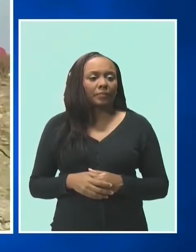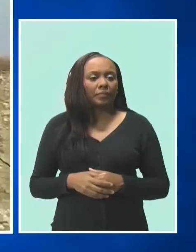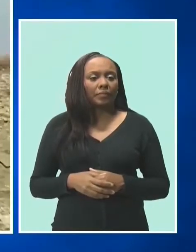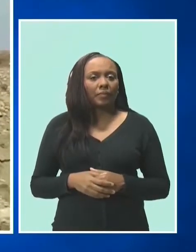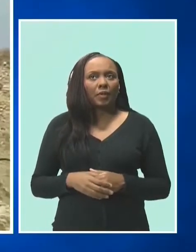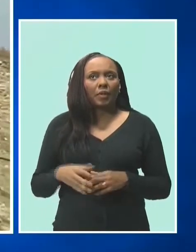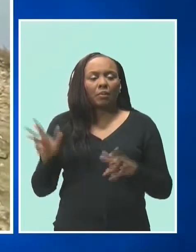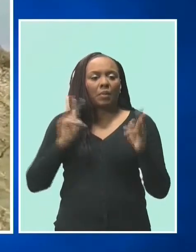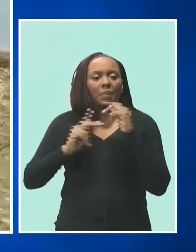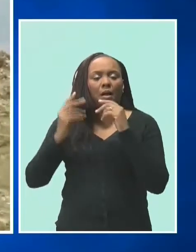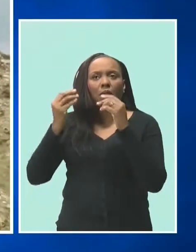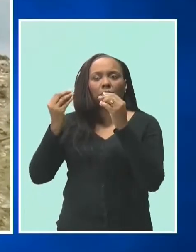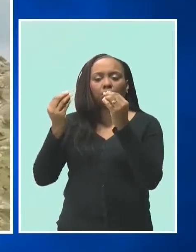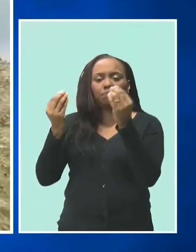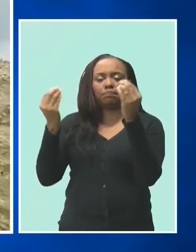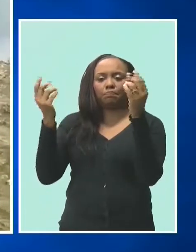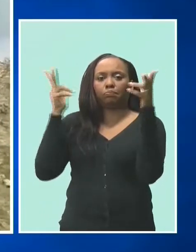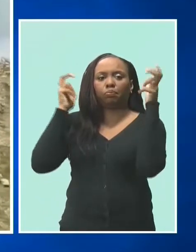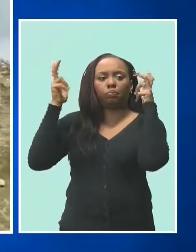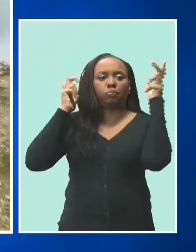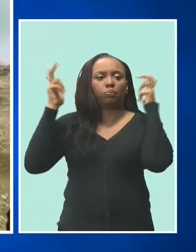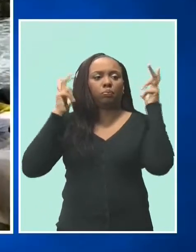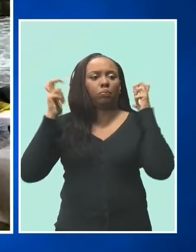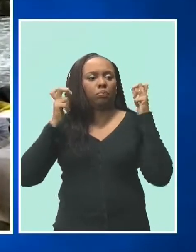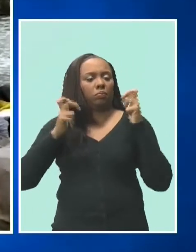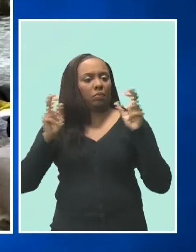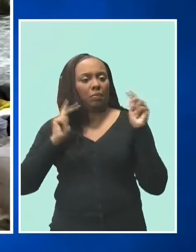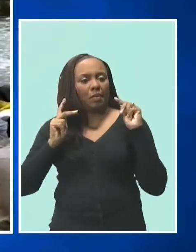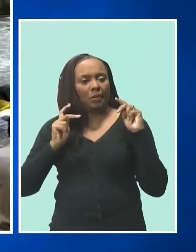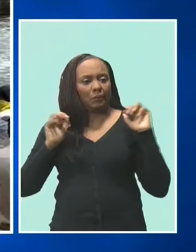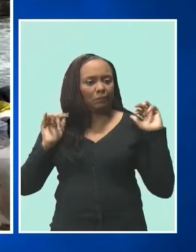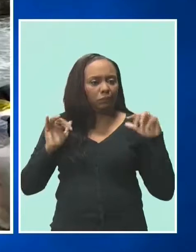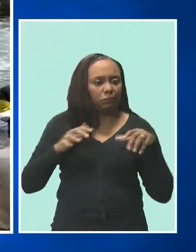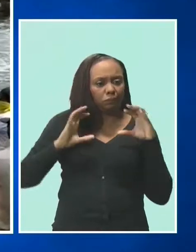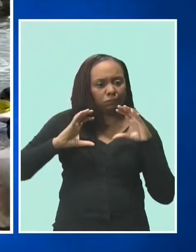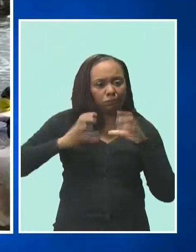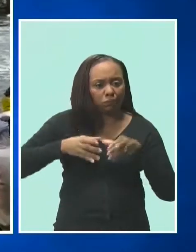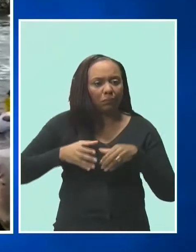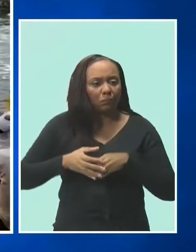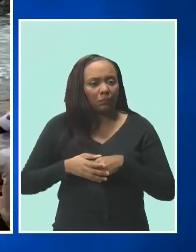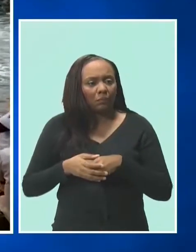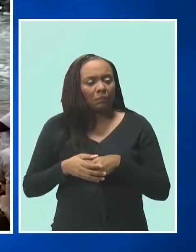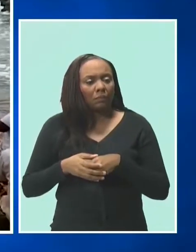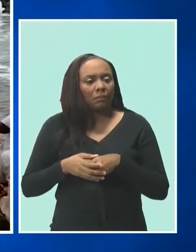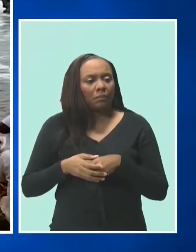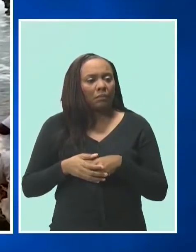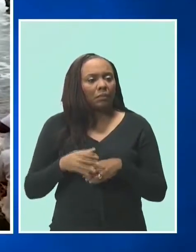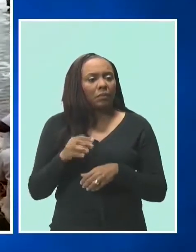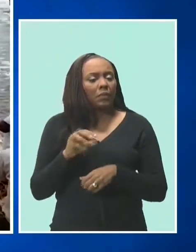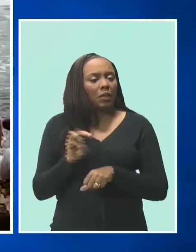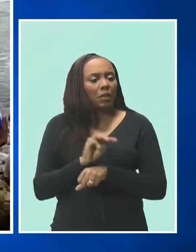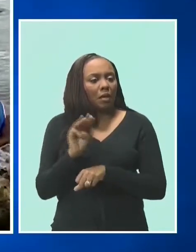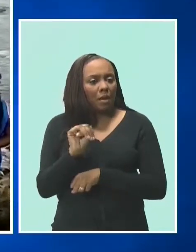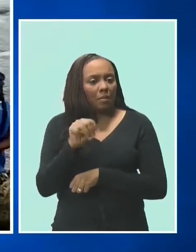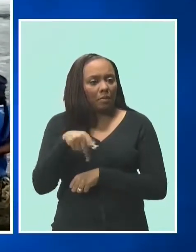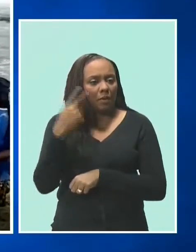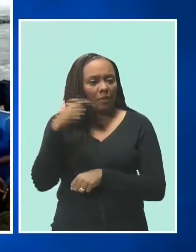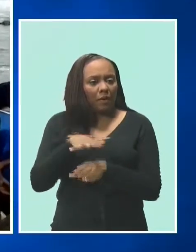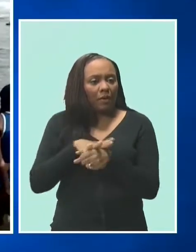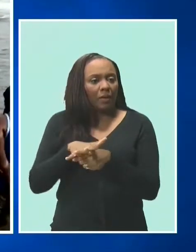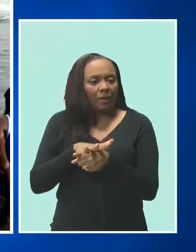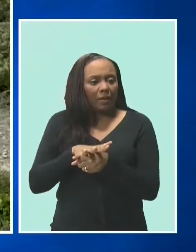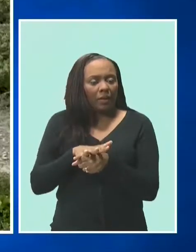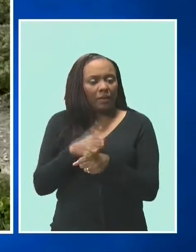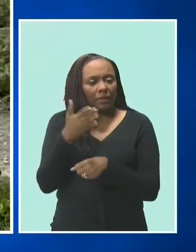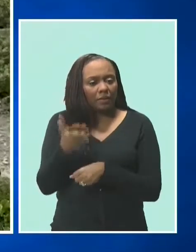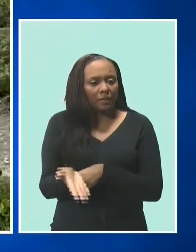discovery, members of the close-knit community gathered in the area. Attorney General Dale Marshall, who is also the MP for St. Joseph, has been on the